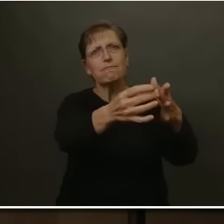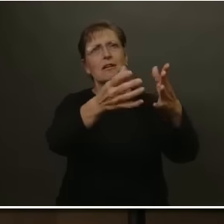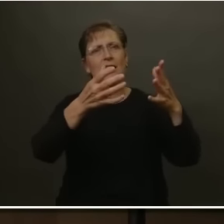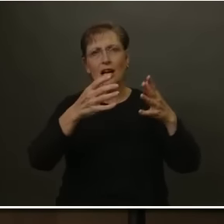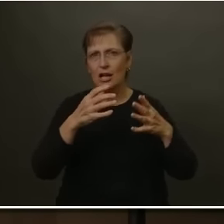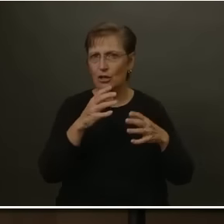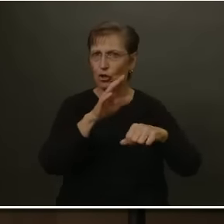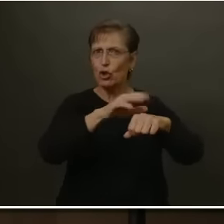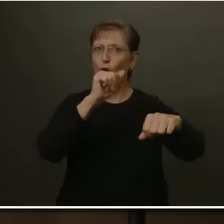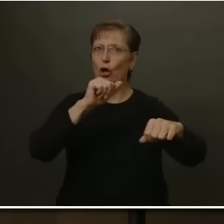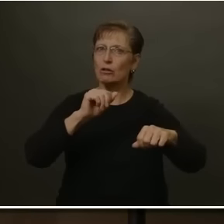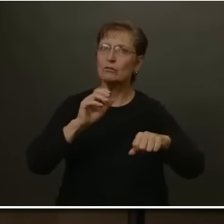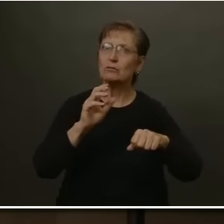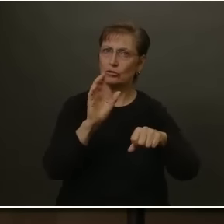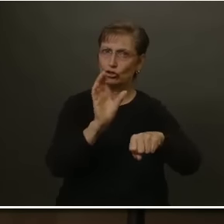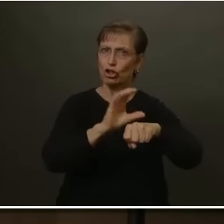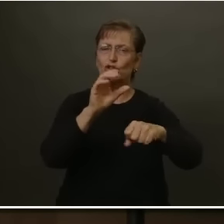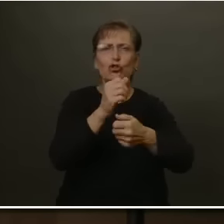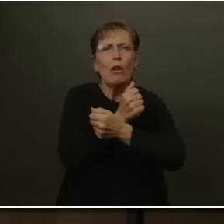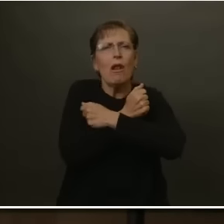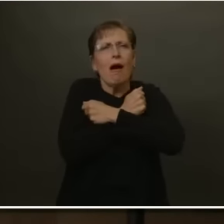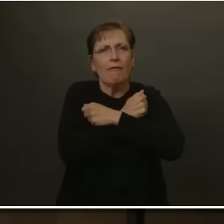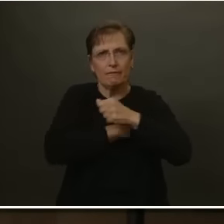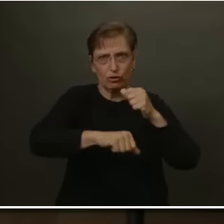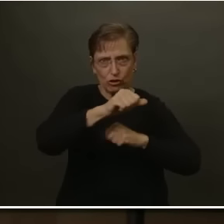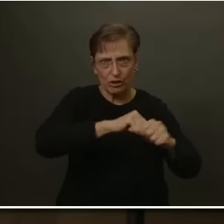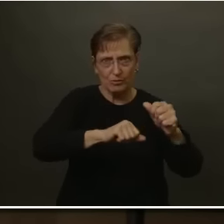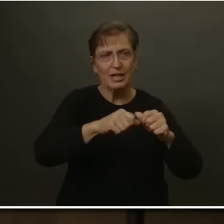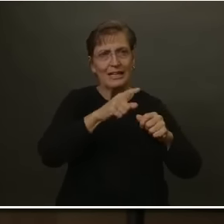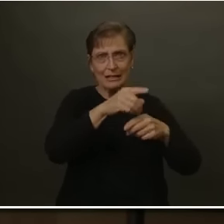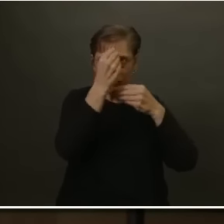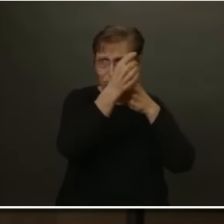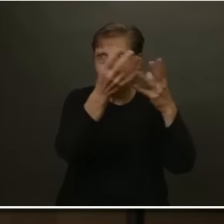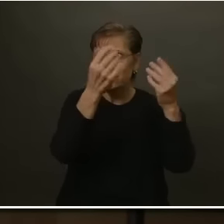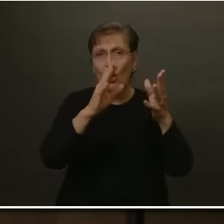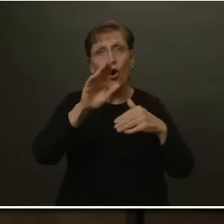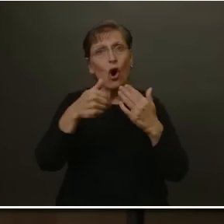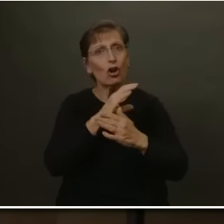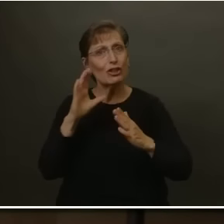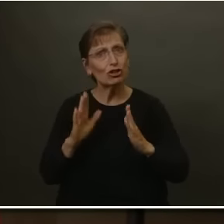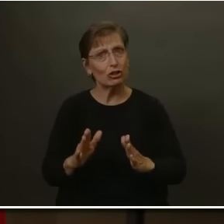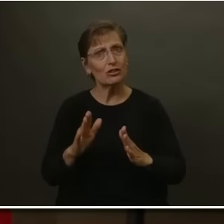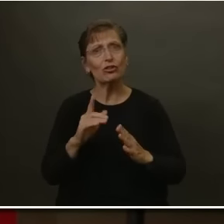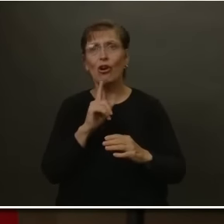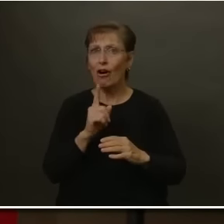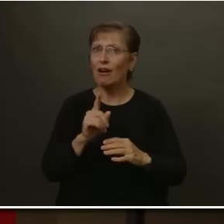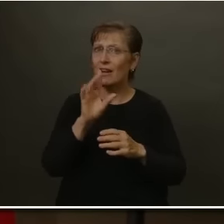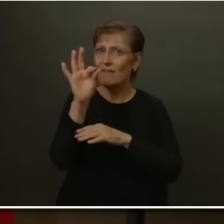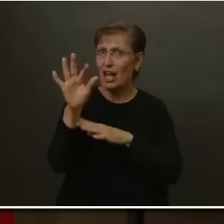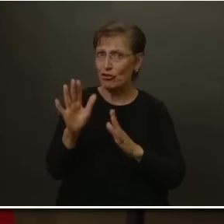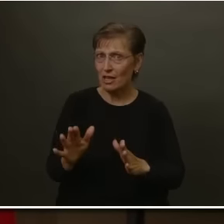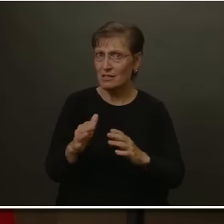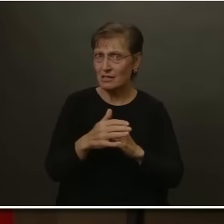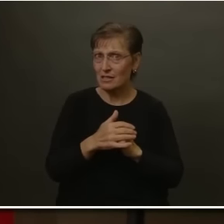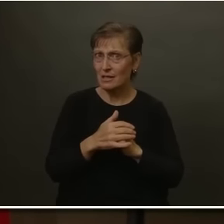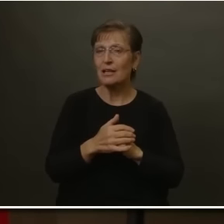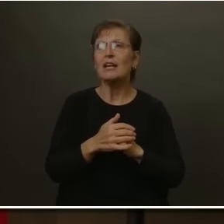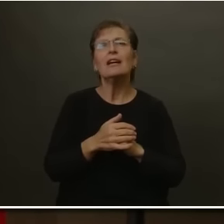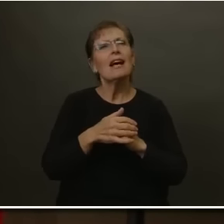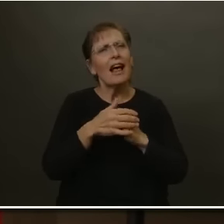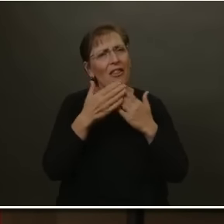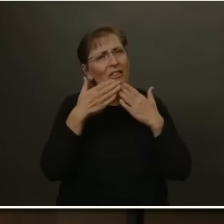his insistence that all Christians are evangelists. Thank you, Bishop Michael, for your ministry in this